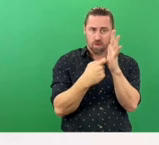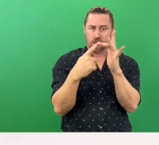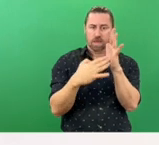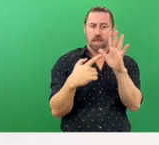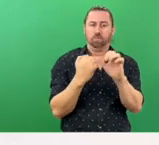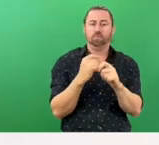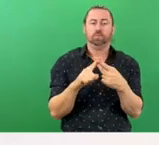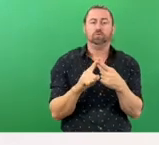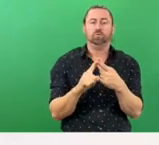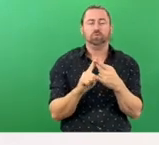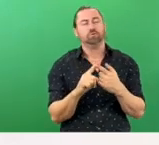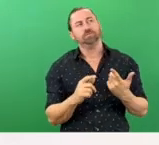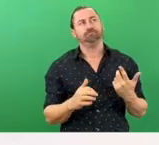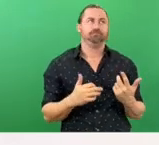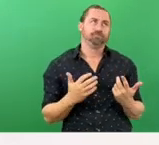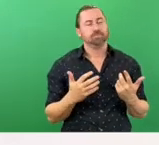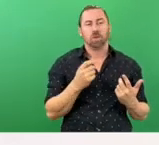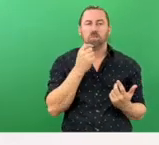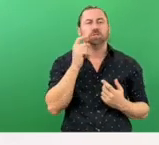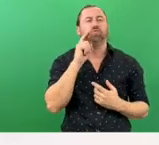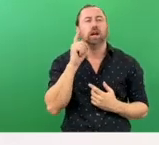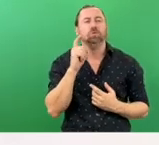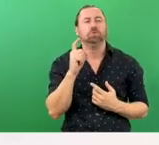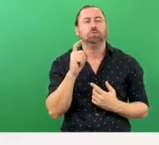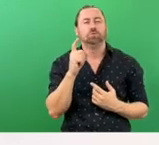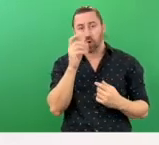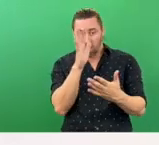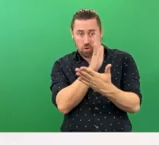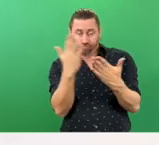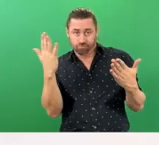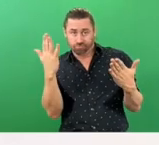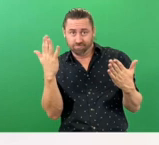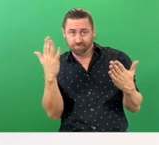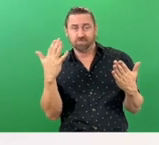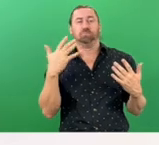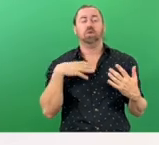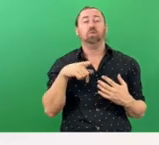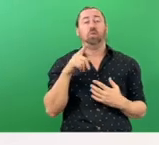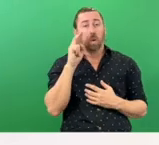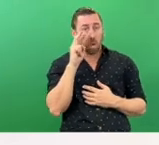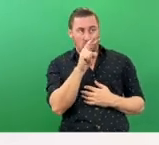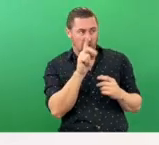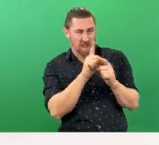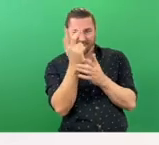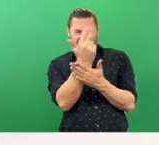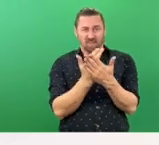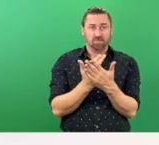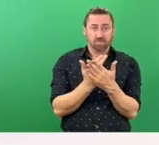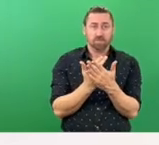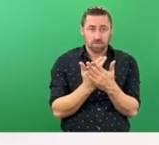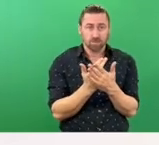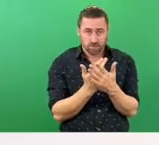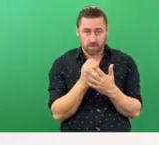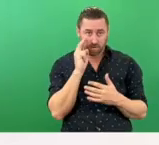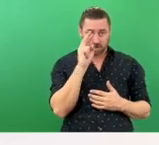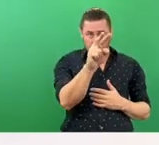this, though, are a bit of they're a bit strange. They're a bit of a feint, because if you're looking at a work like this and